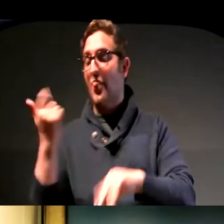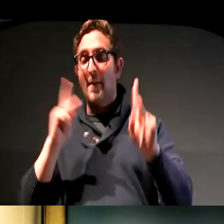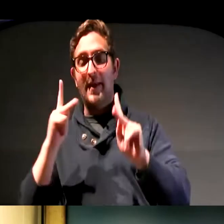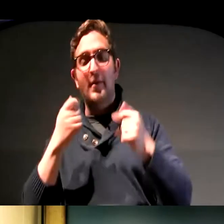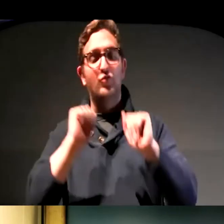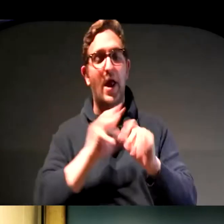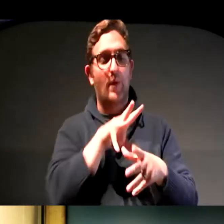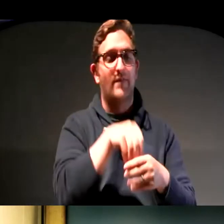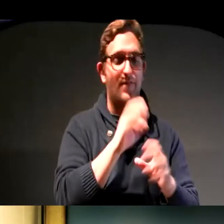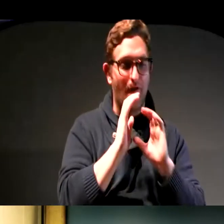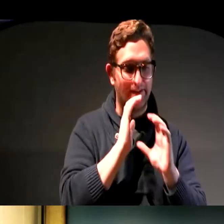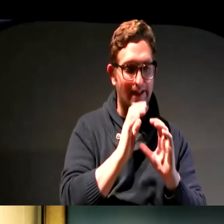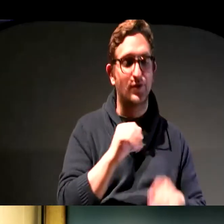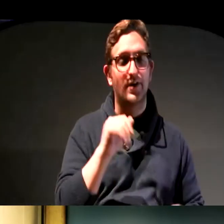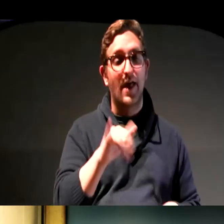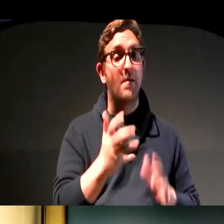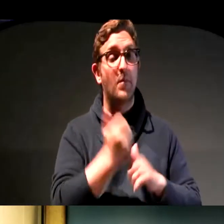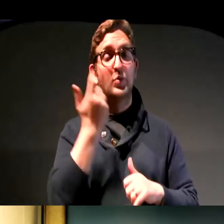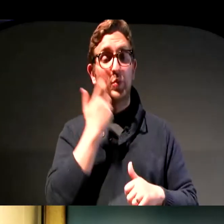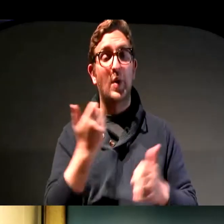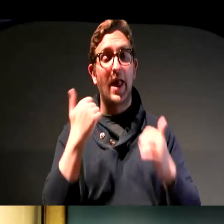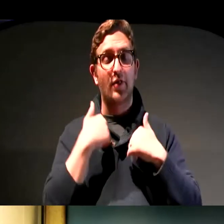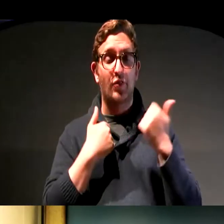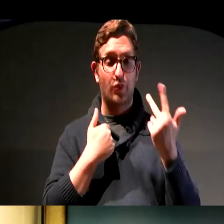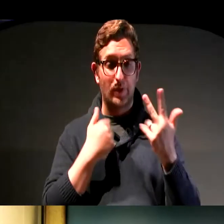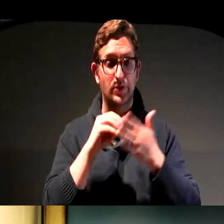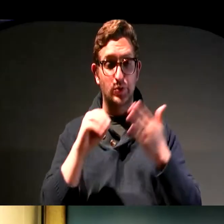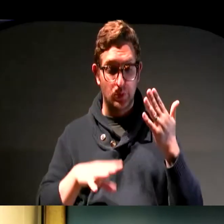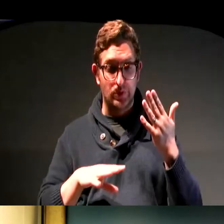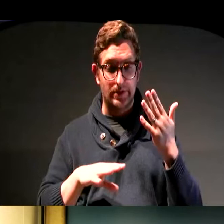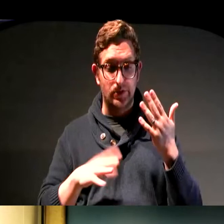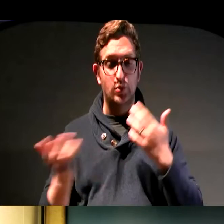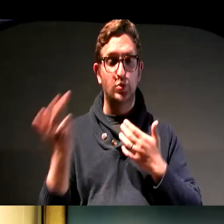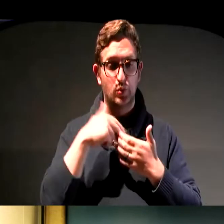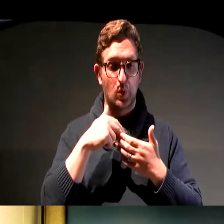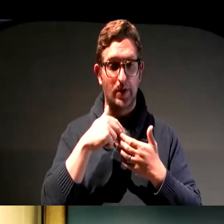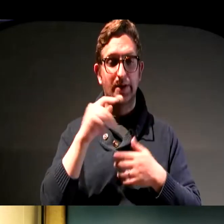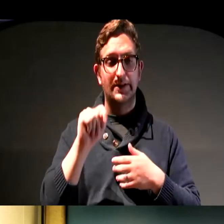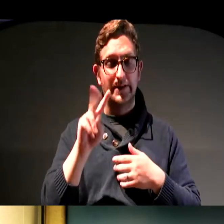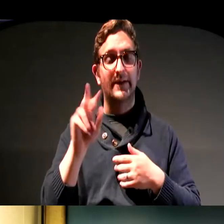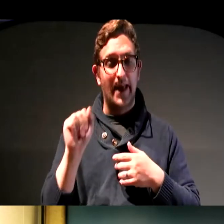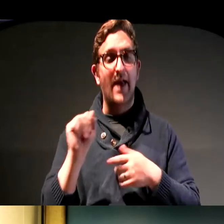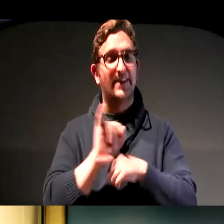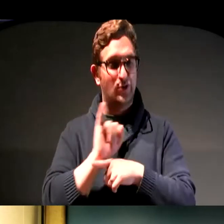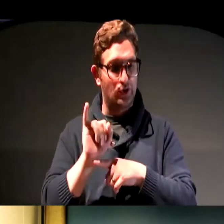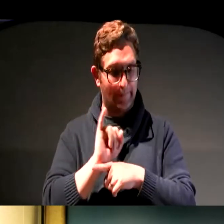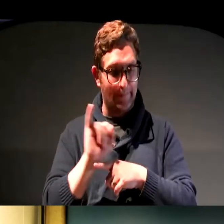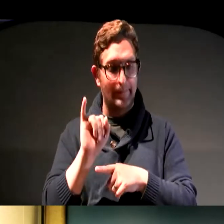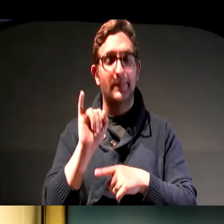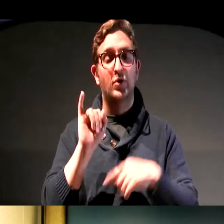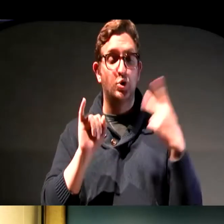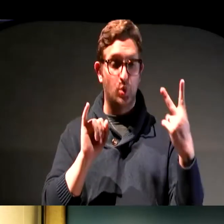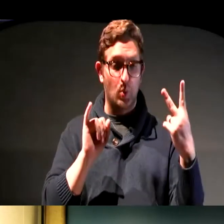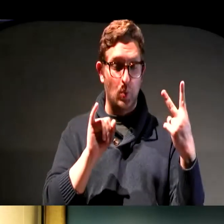recently, I could say that we had 3 students join TBA in paid internships, and two of